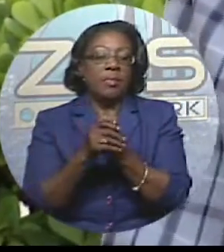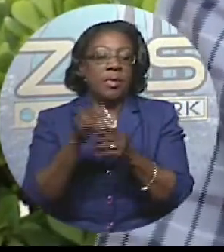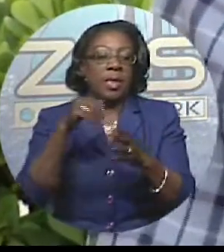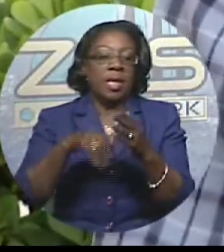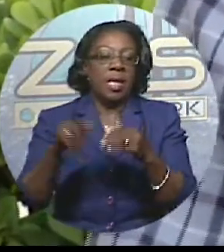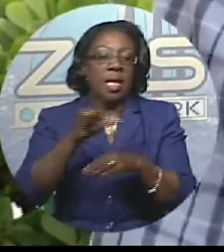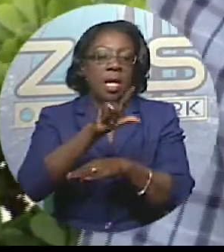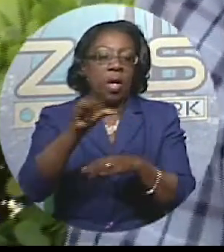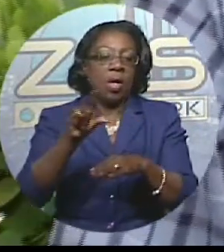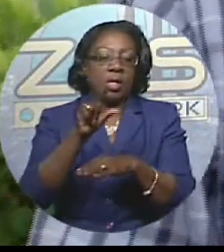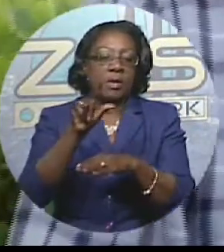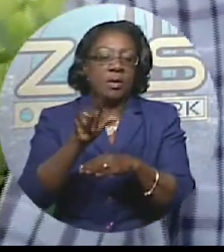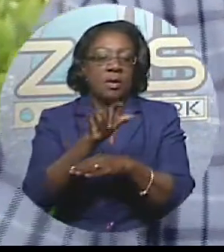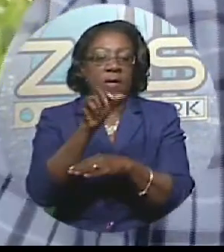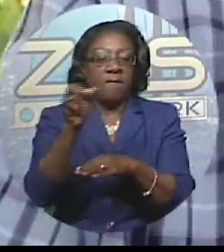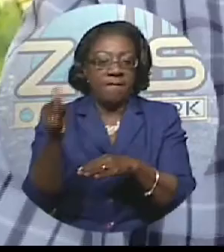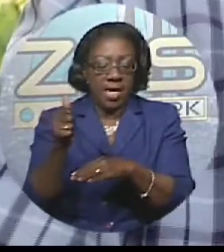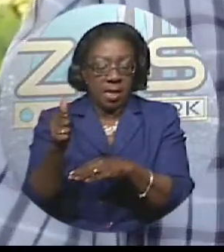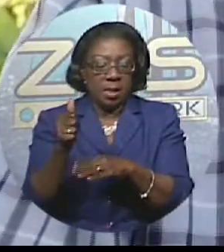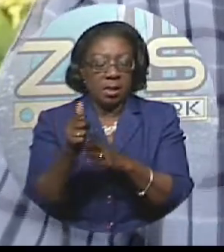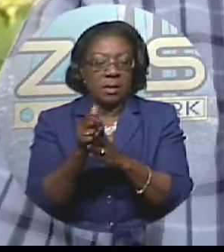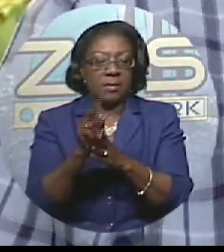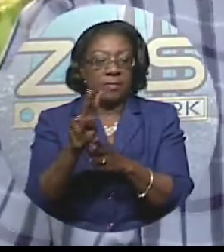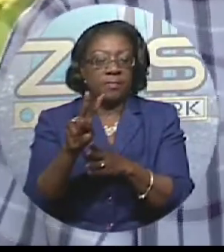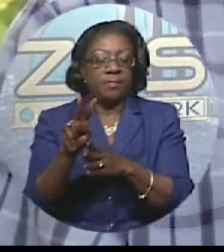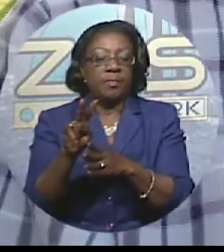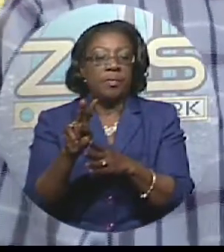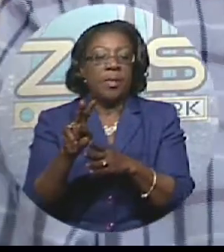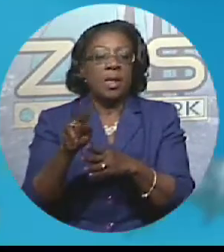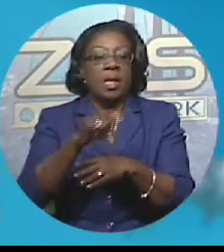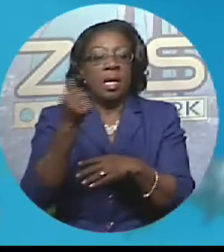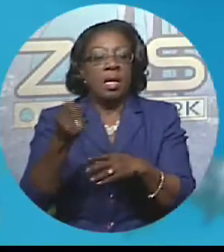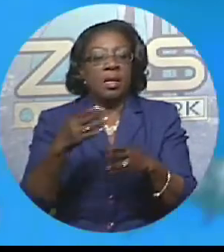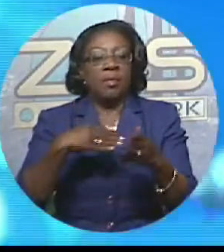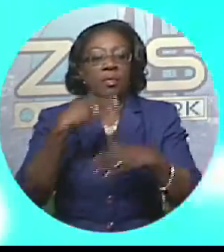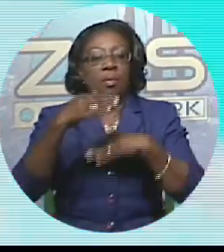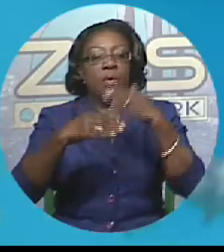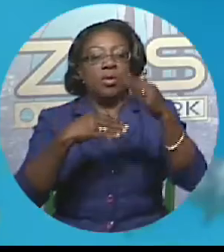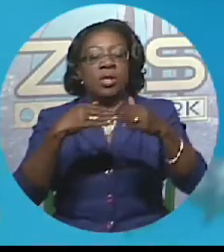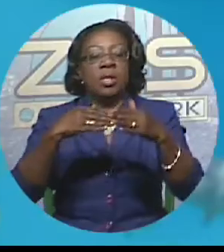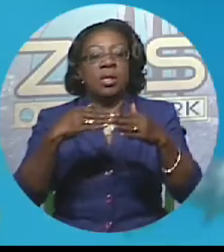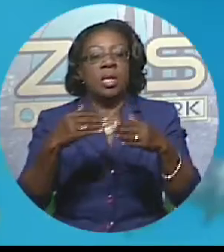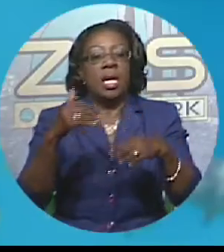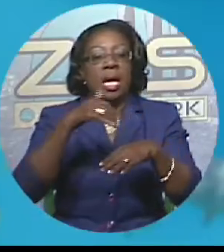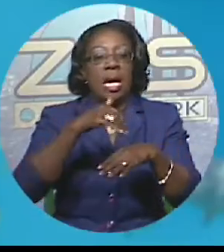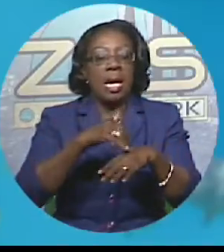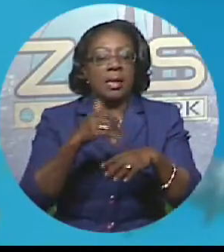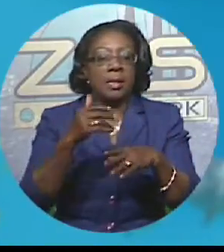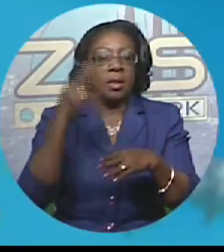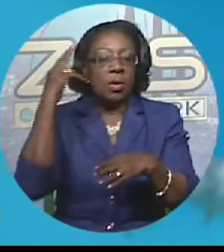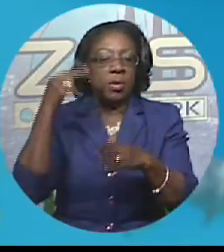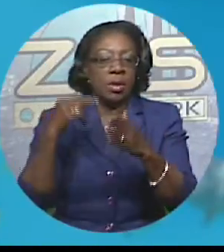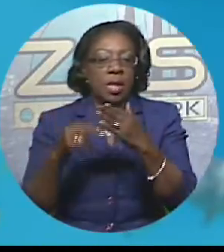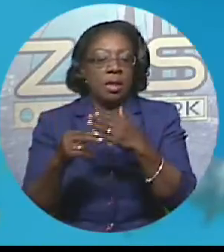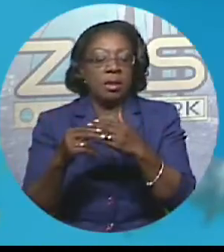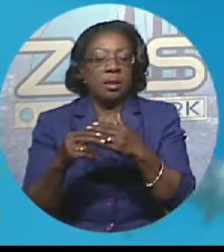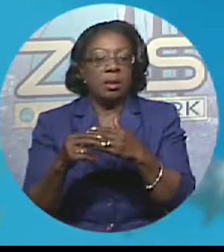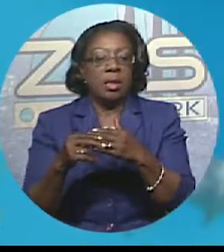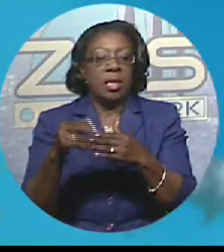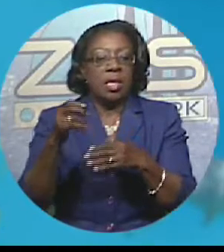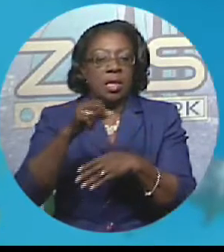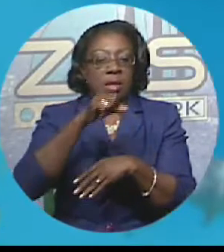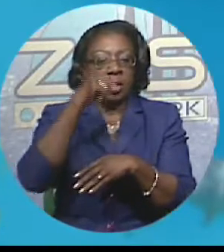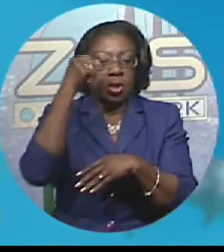in Las Vegas. Markantonis' departure will mean other promotions at the country's most prominent resort property. Stuart